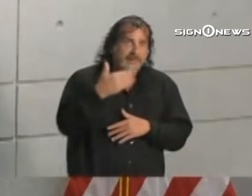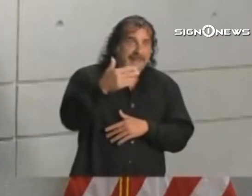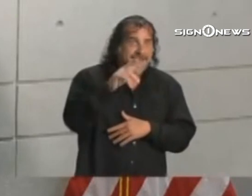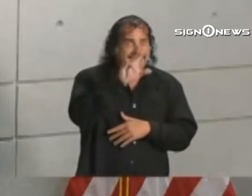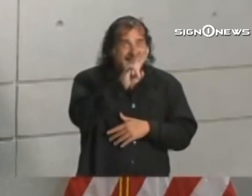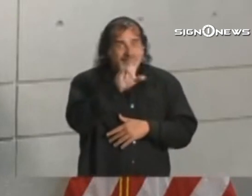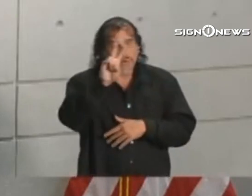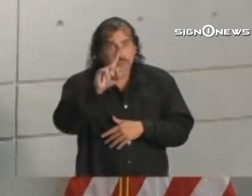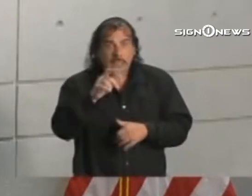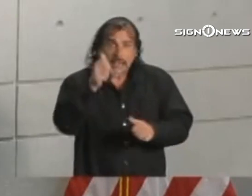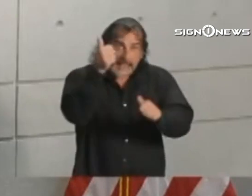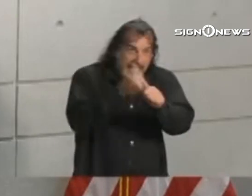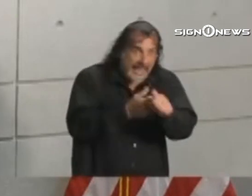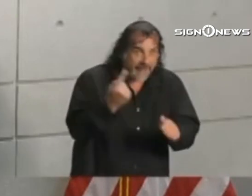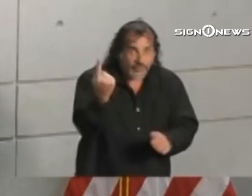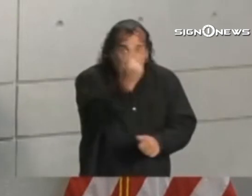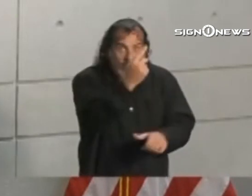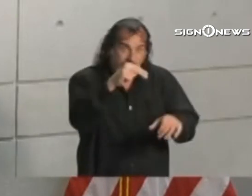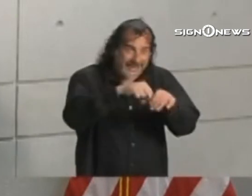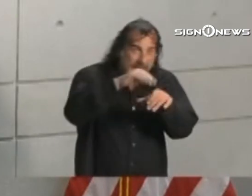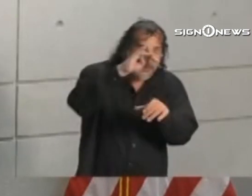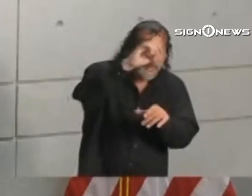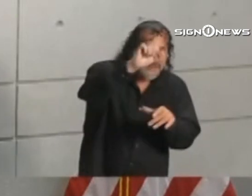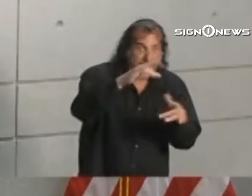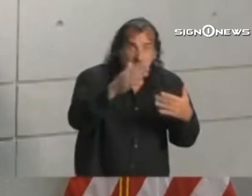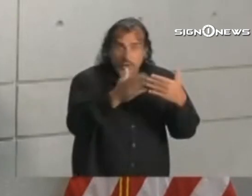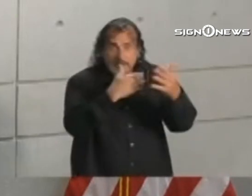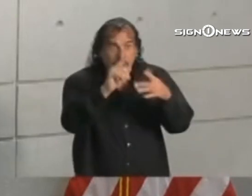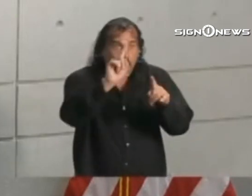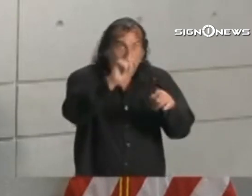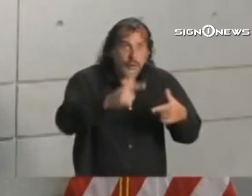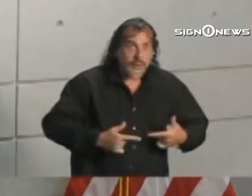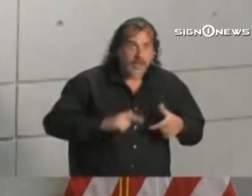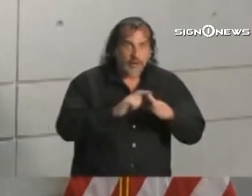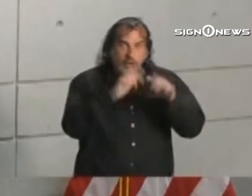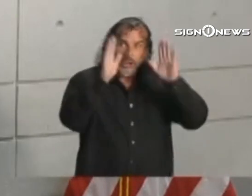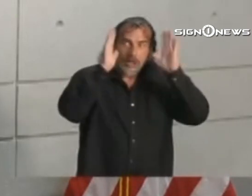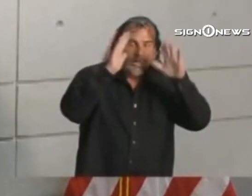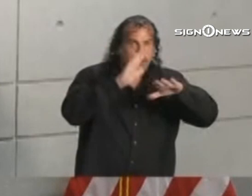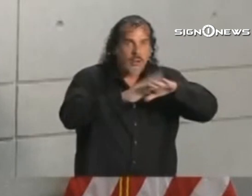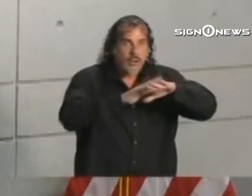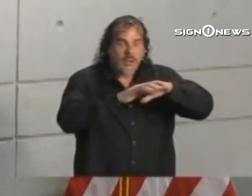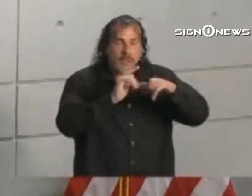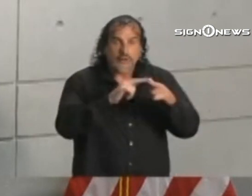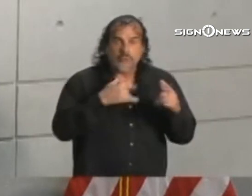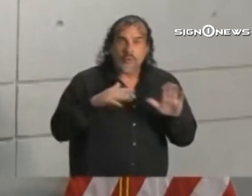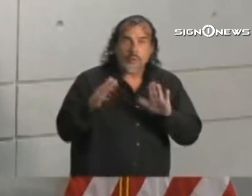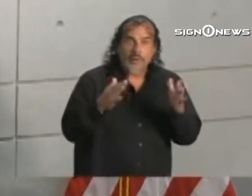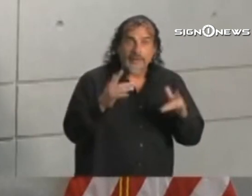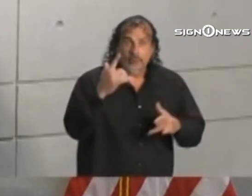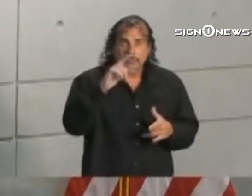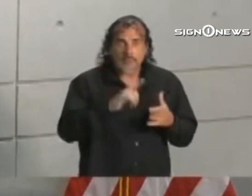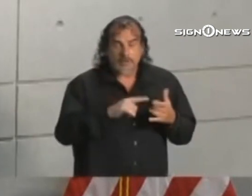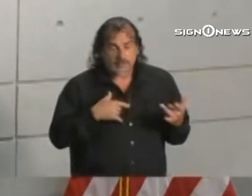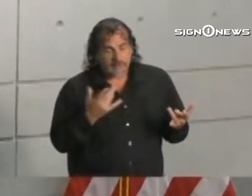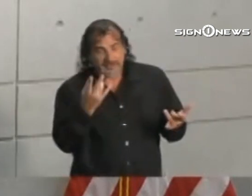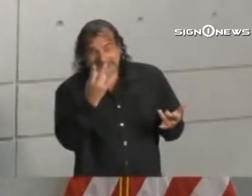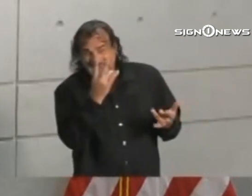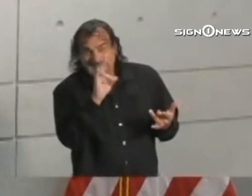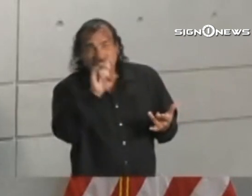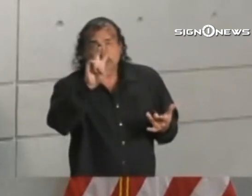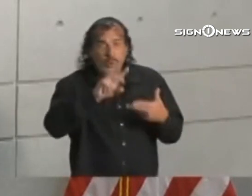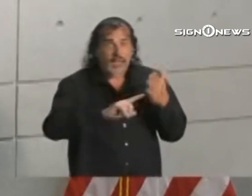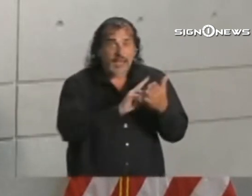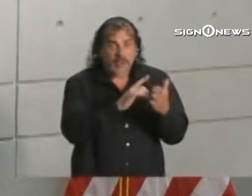again. Everybody in Mississippi needs to be weather aware over the next 72 hours, because there are possibilities